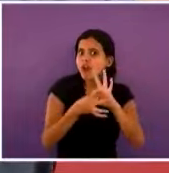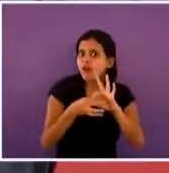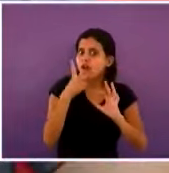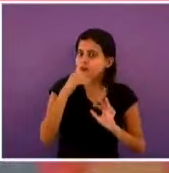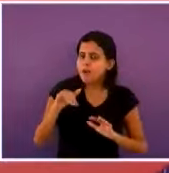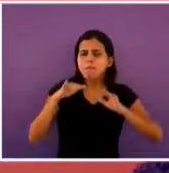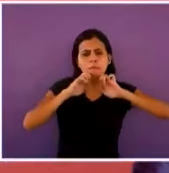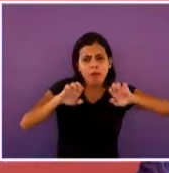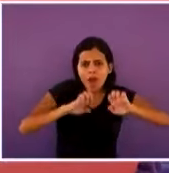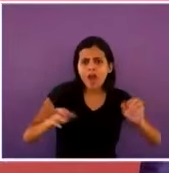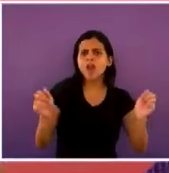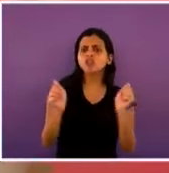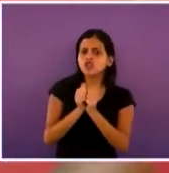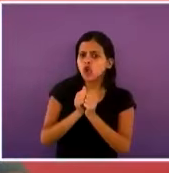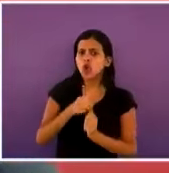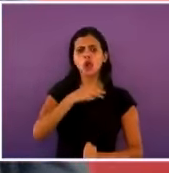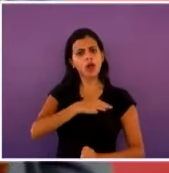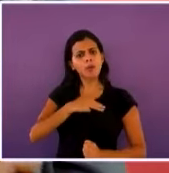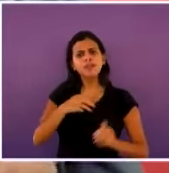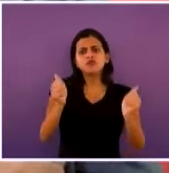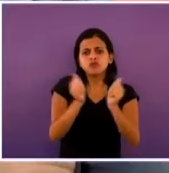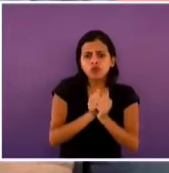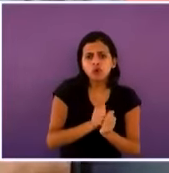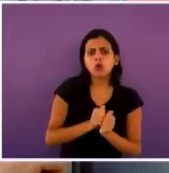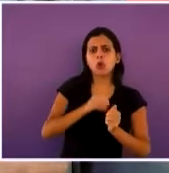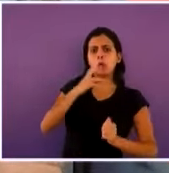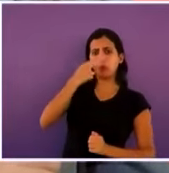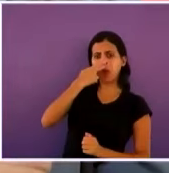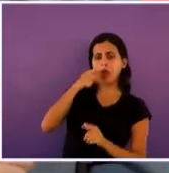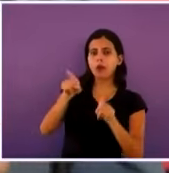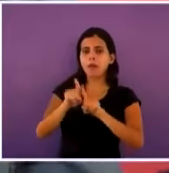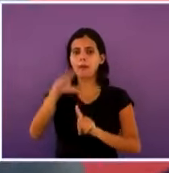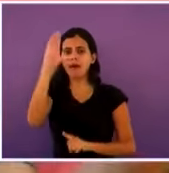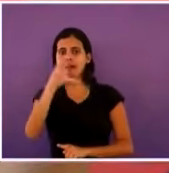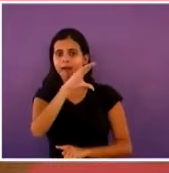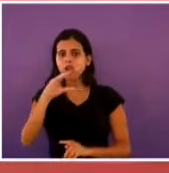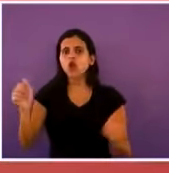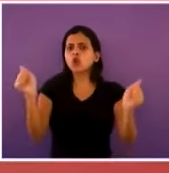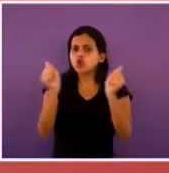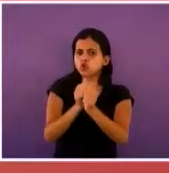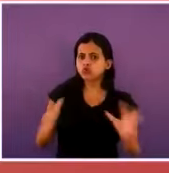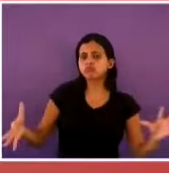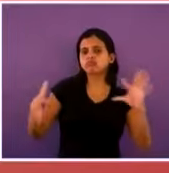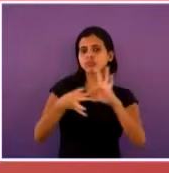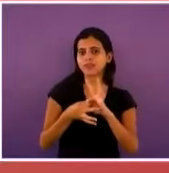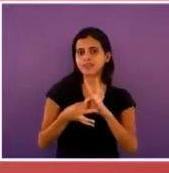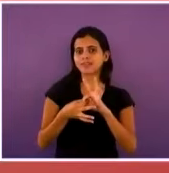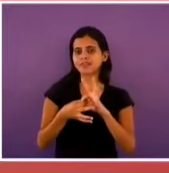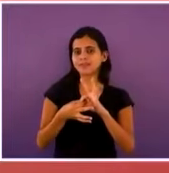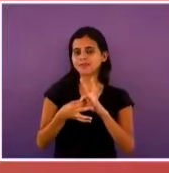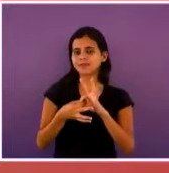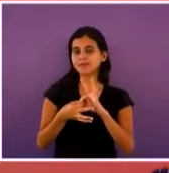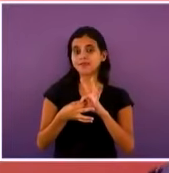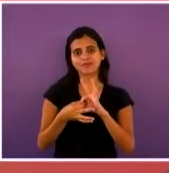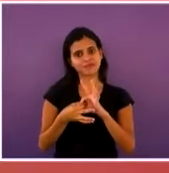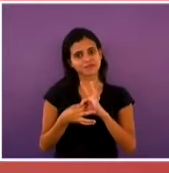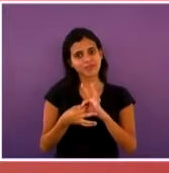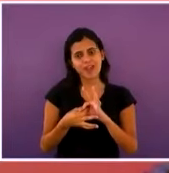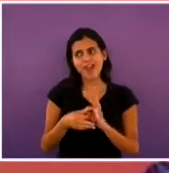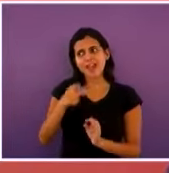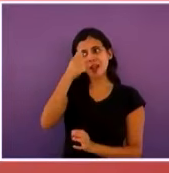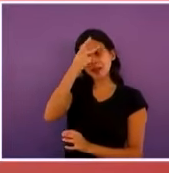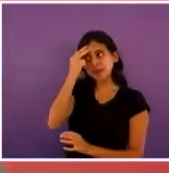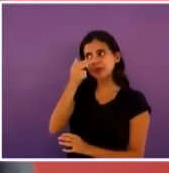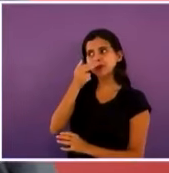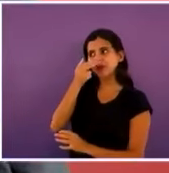do mission. Nós devemos fazer missões. And oftentimes they didn't understand what he was talking about. E muitas vezes os líderes evangélicos não